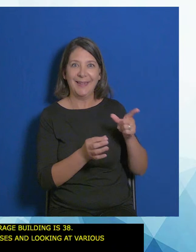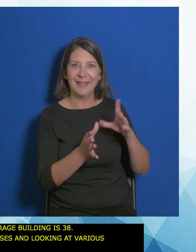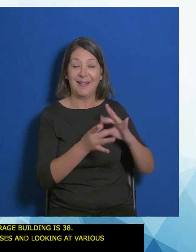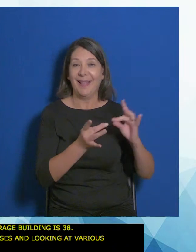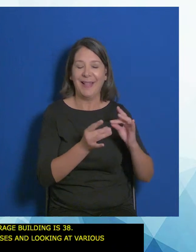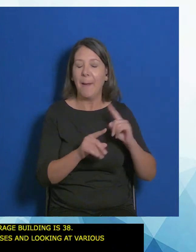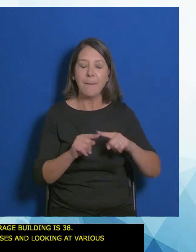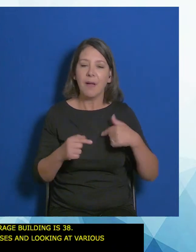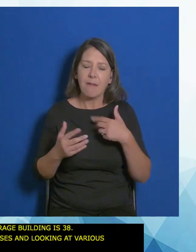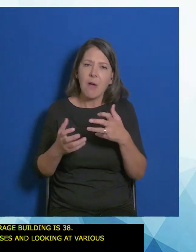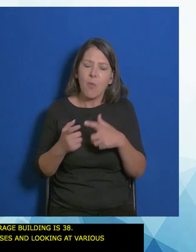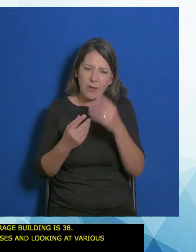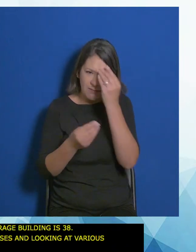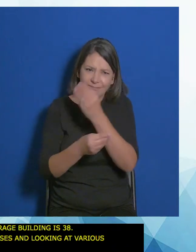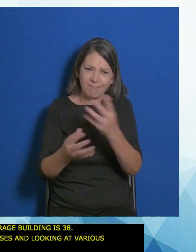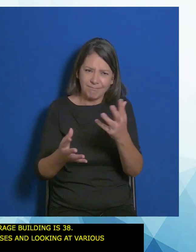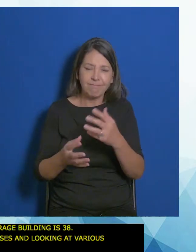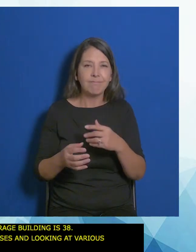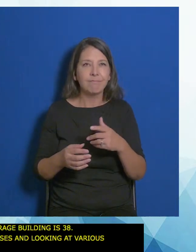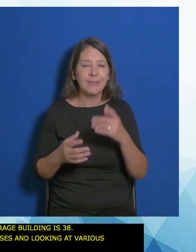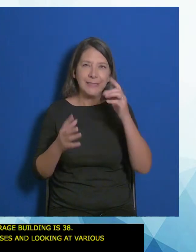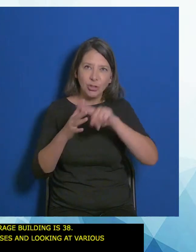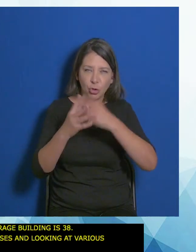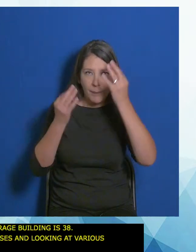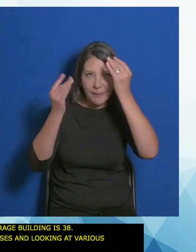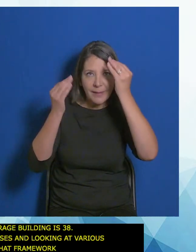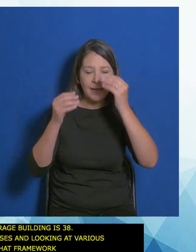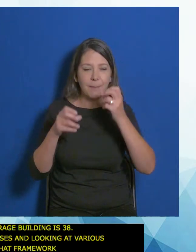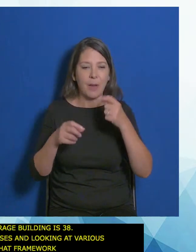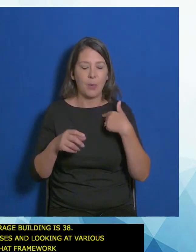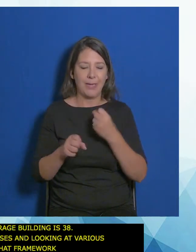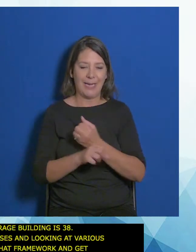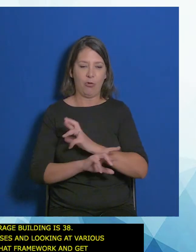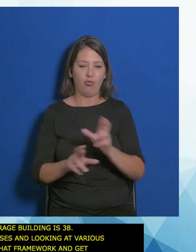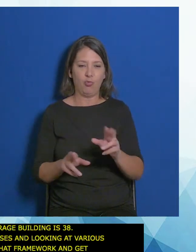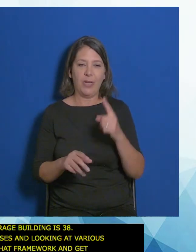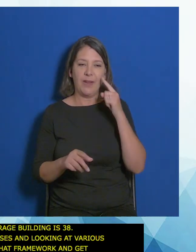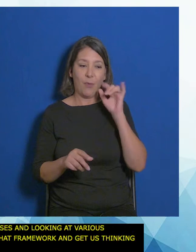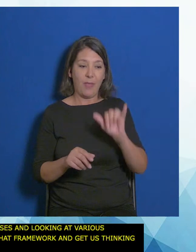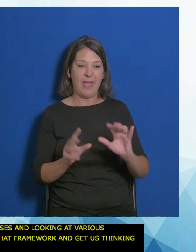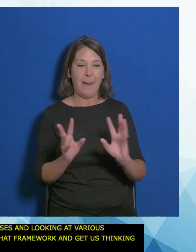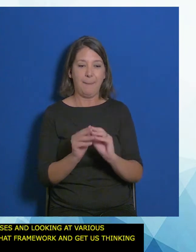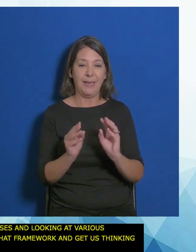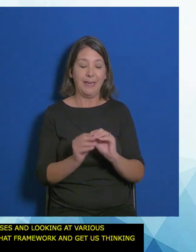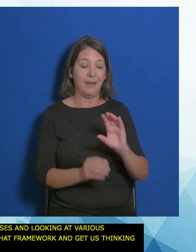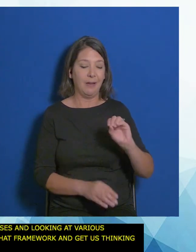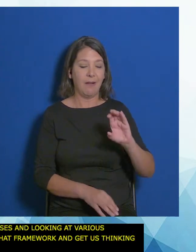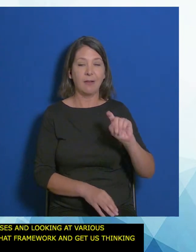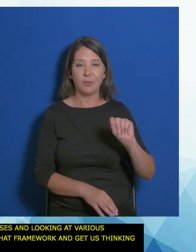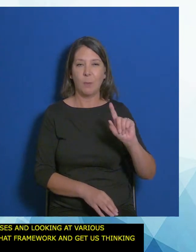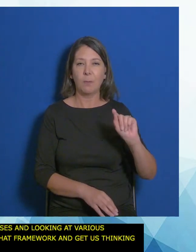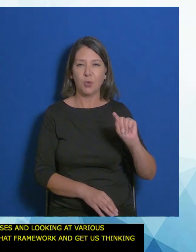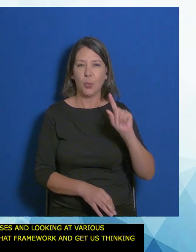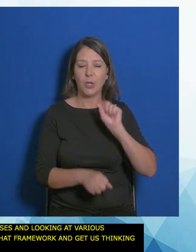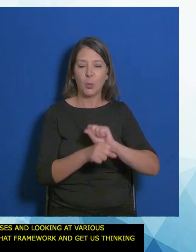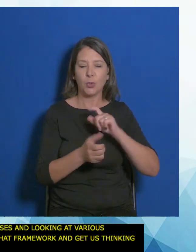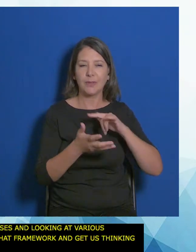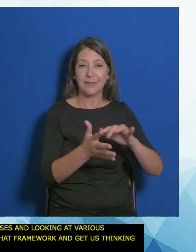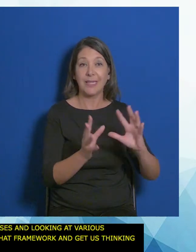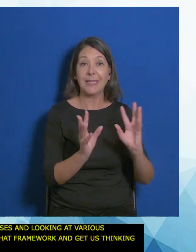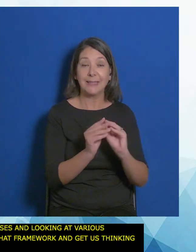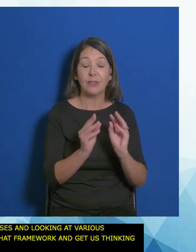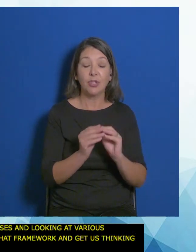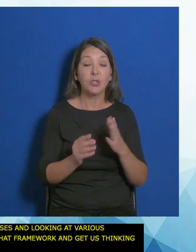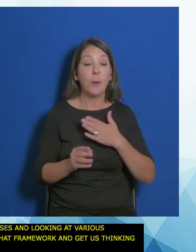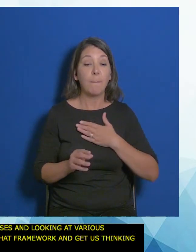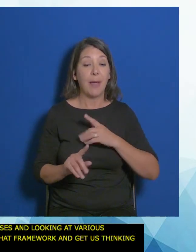framework, get us thinking, be prepared for that meeting, which is scheduled for October 20th. And that actually concludes my